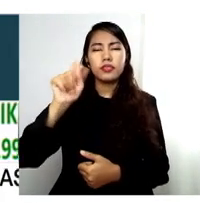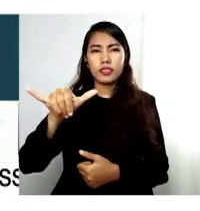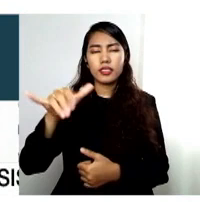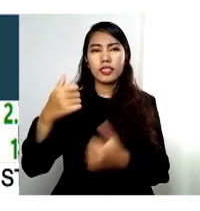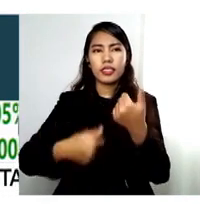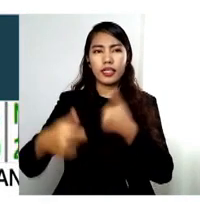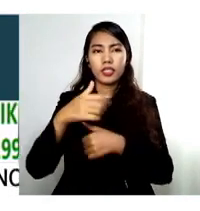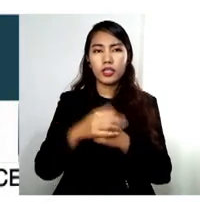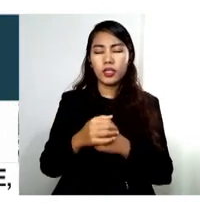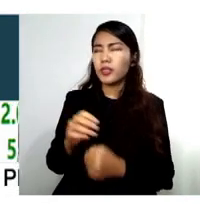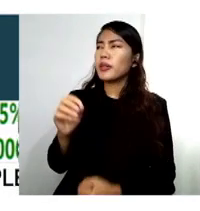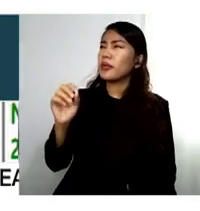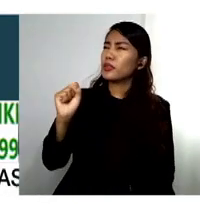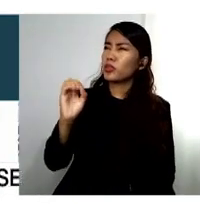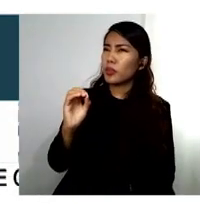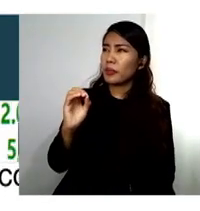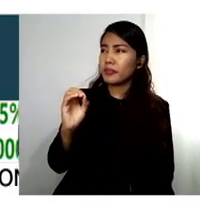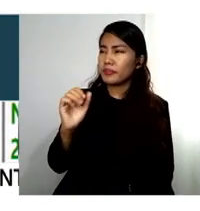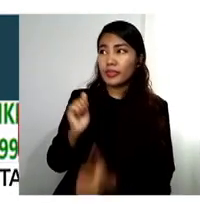does that mean that it's not over yet?